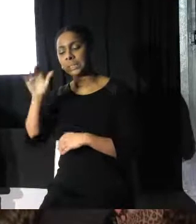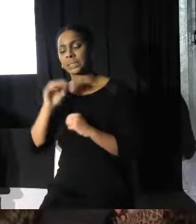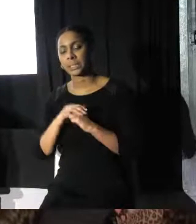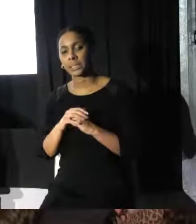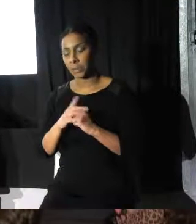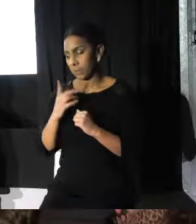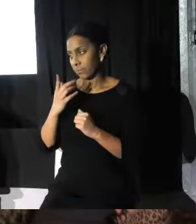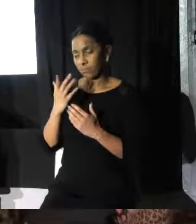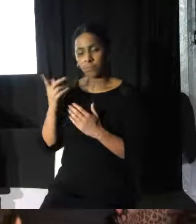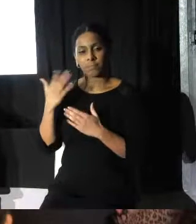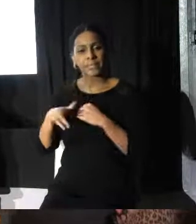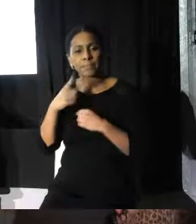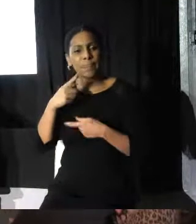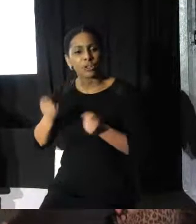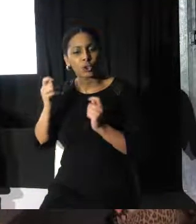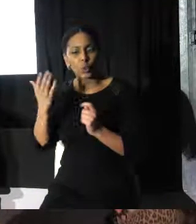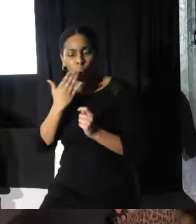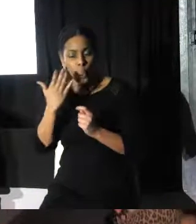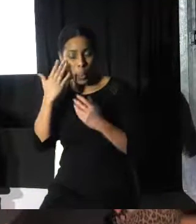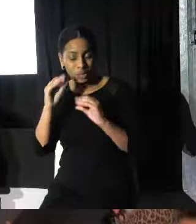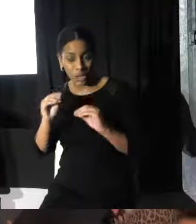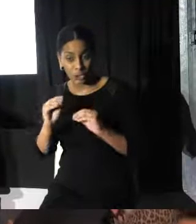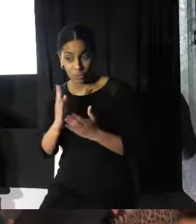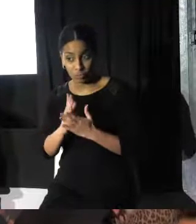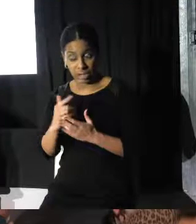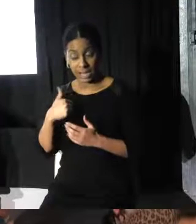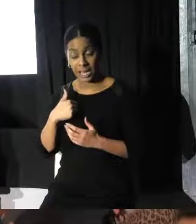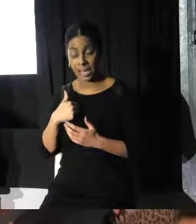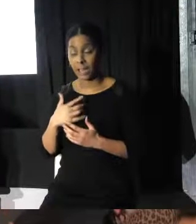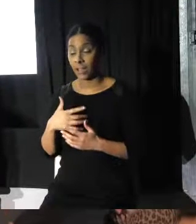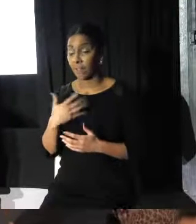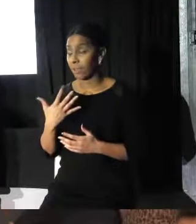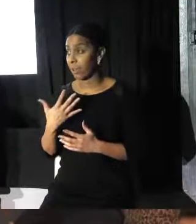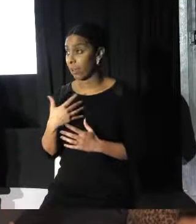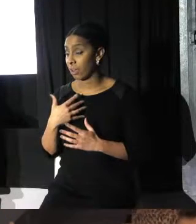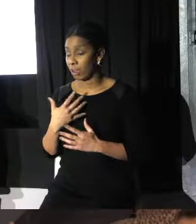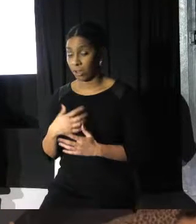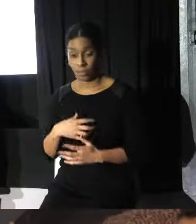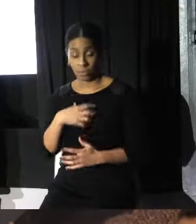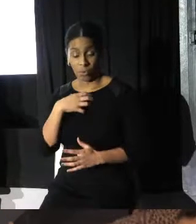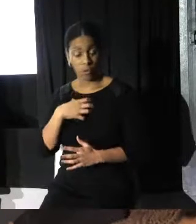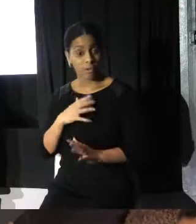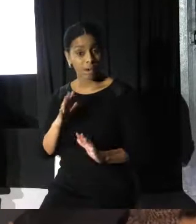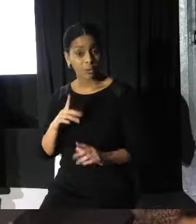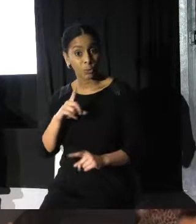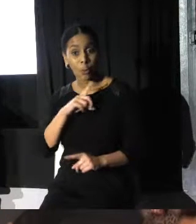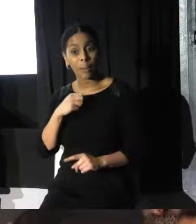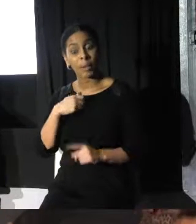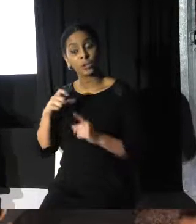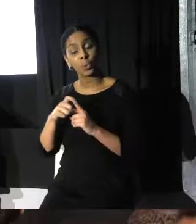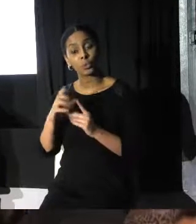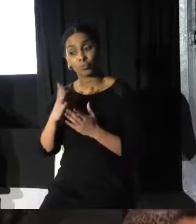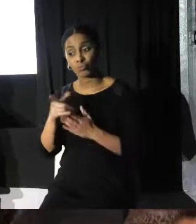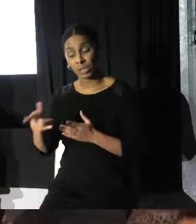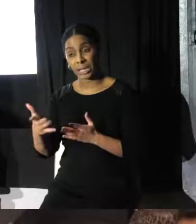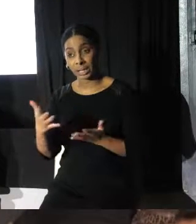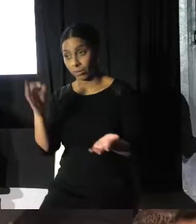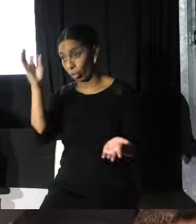education. I am horrified by my daughter's ignorance on these